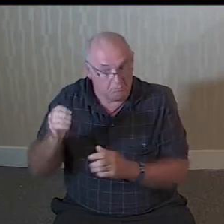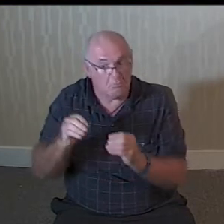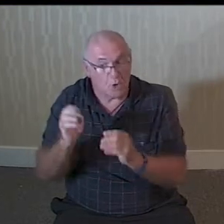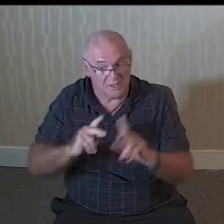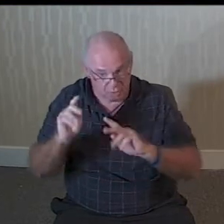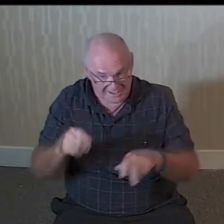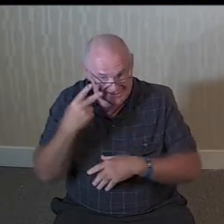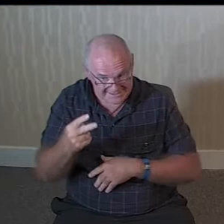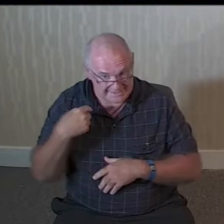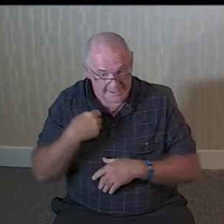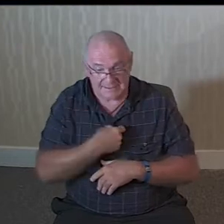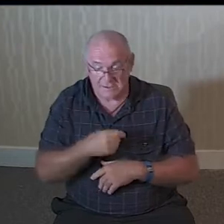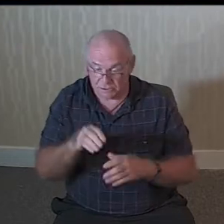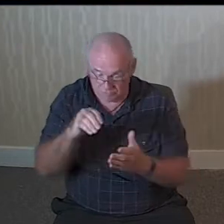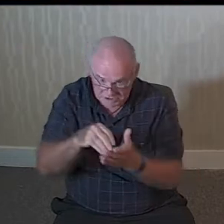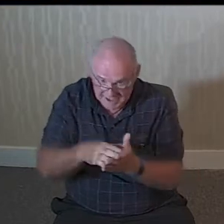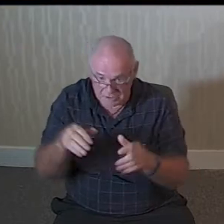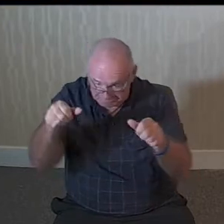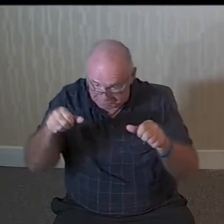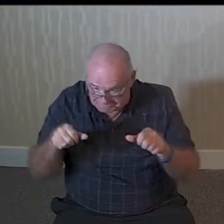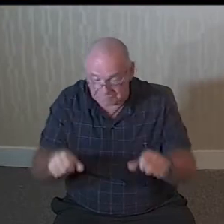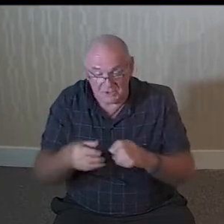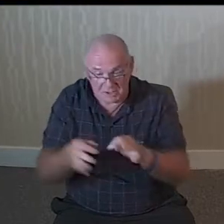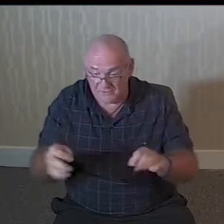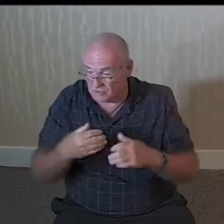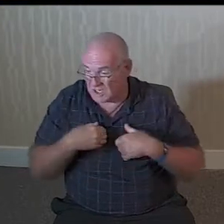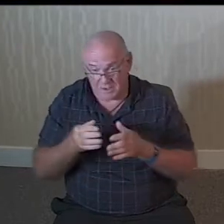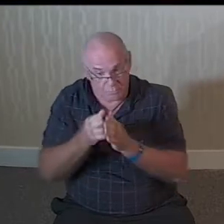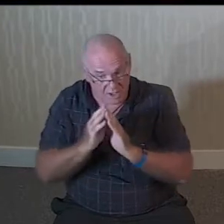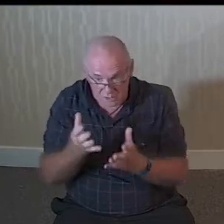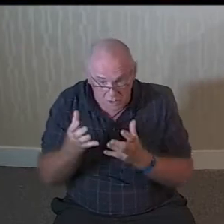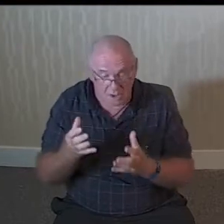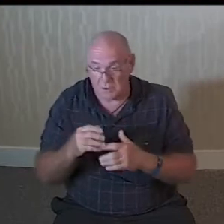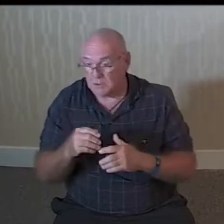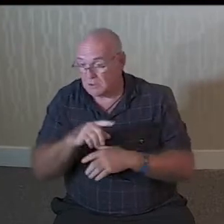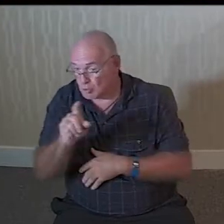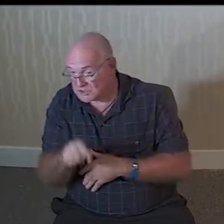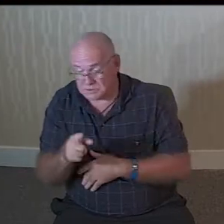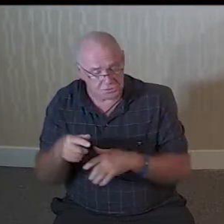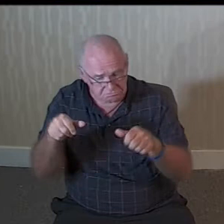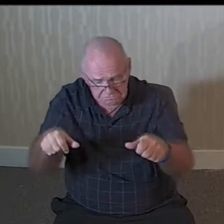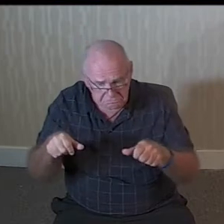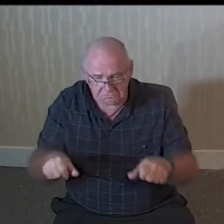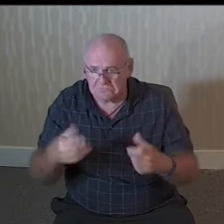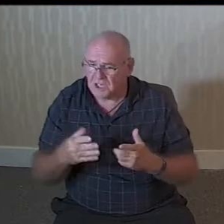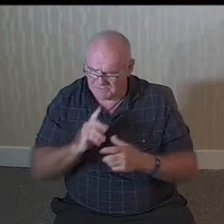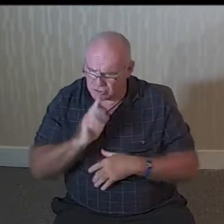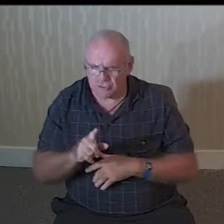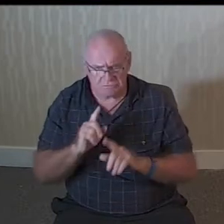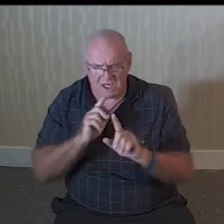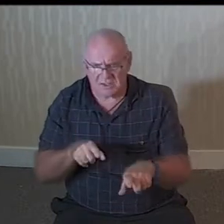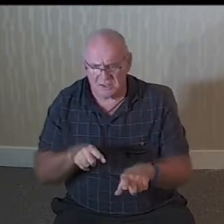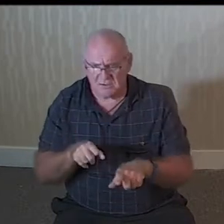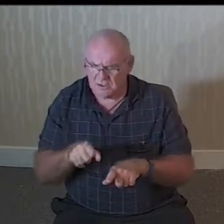So post a comment. If you have a prayer request or a question, you can post that as well. I'll be sure to answer them.